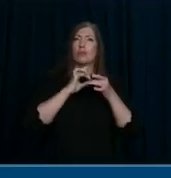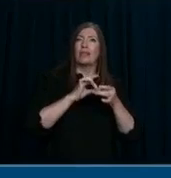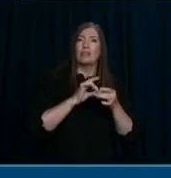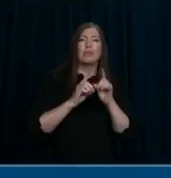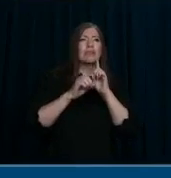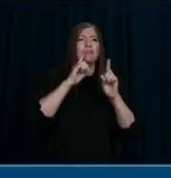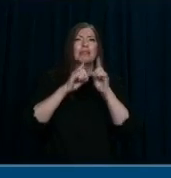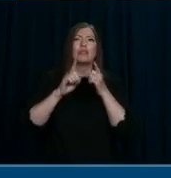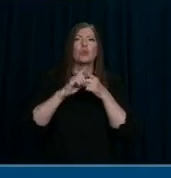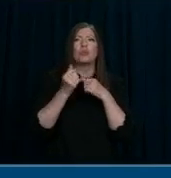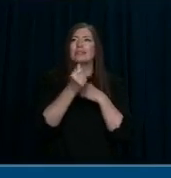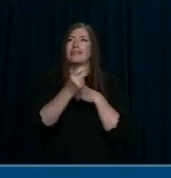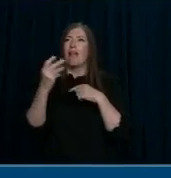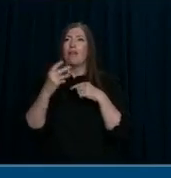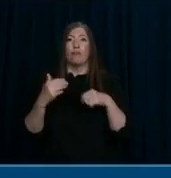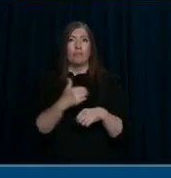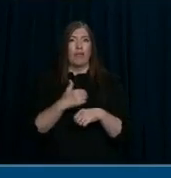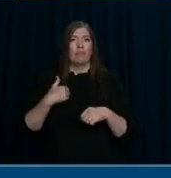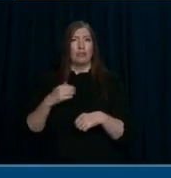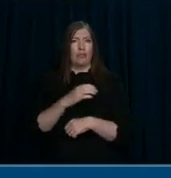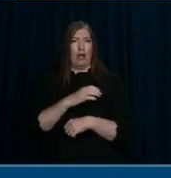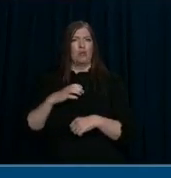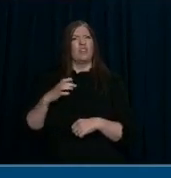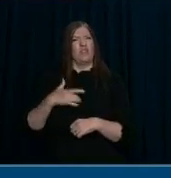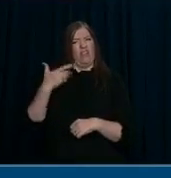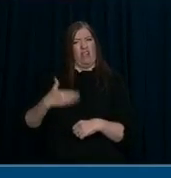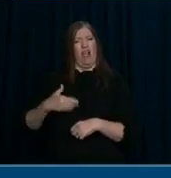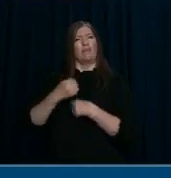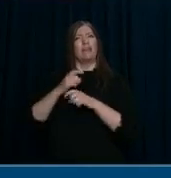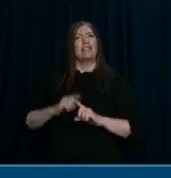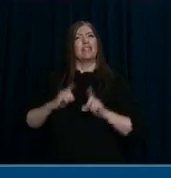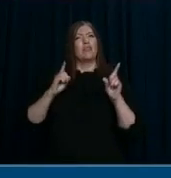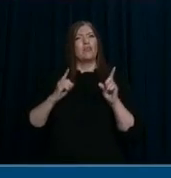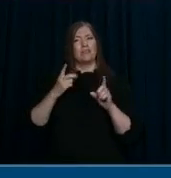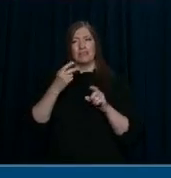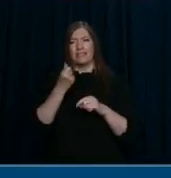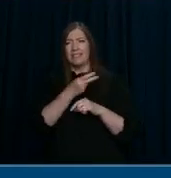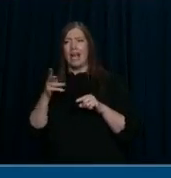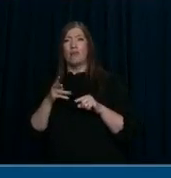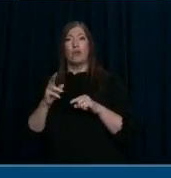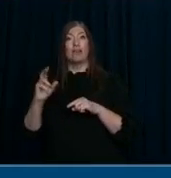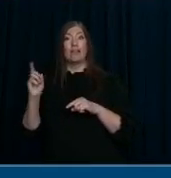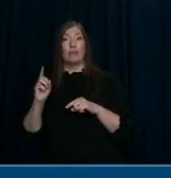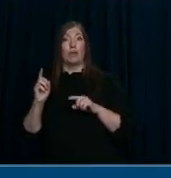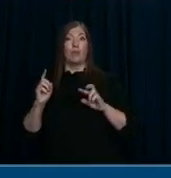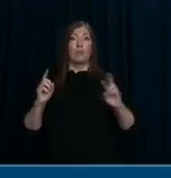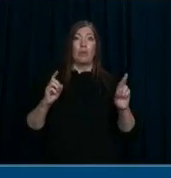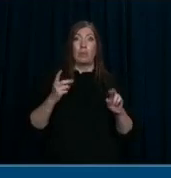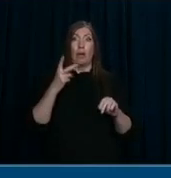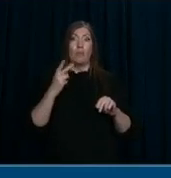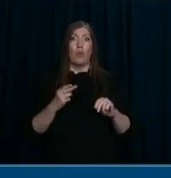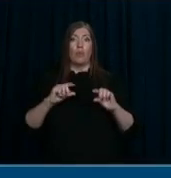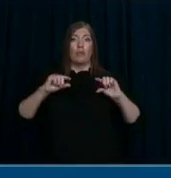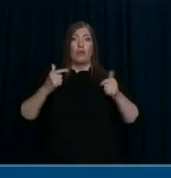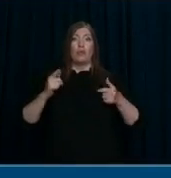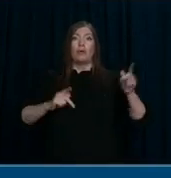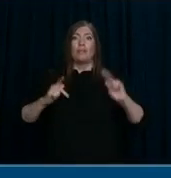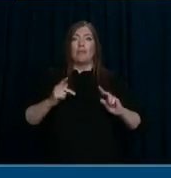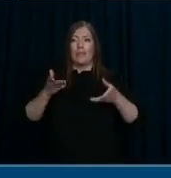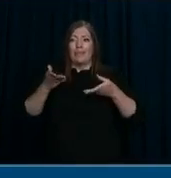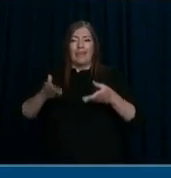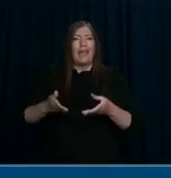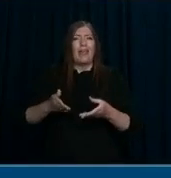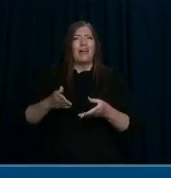several members of Congress, they do feel they made a difference, and several of them on both sides of the aisle there are a group of people down there who